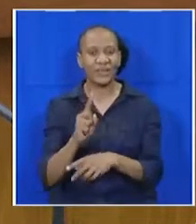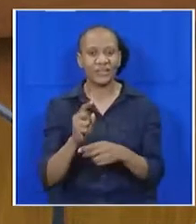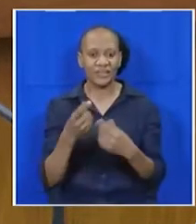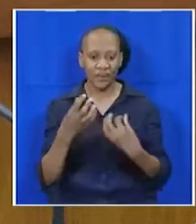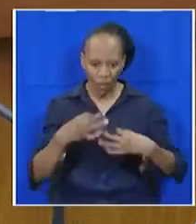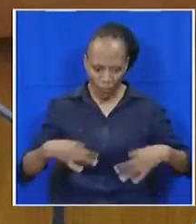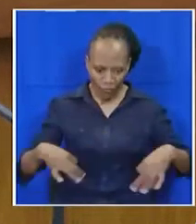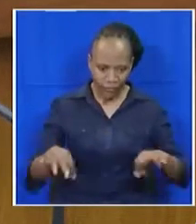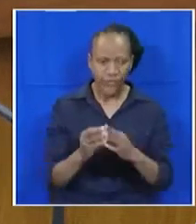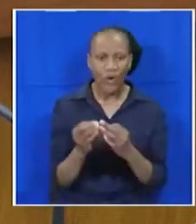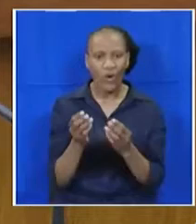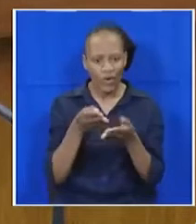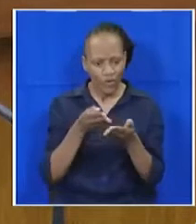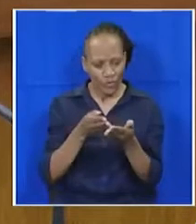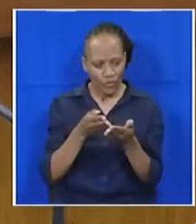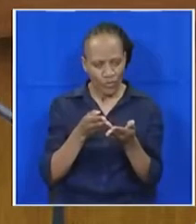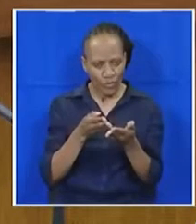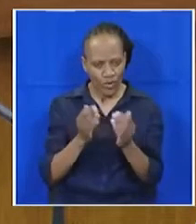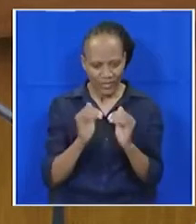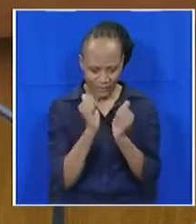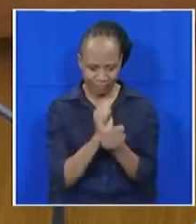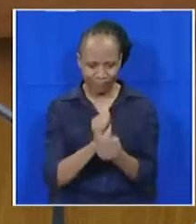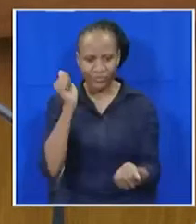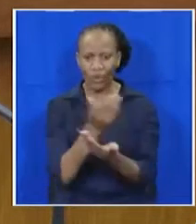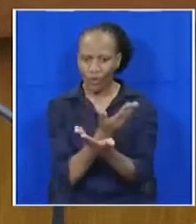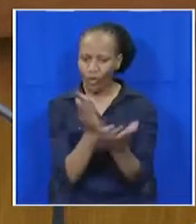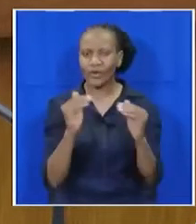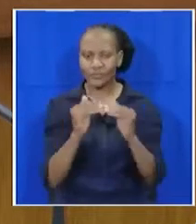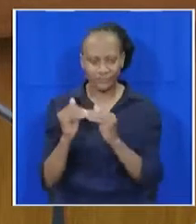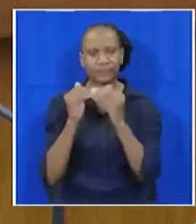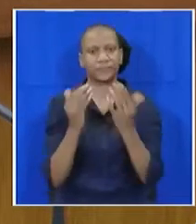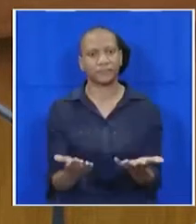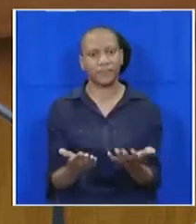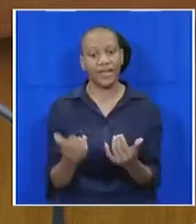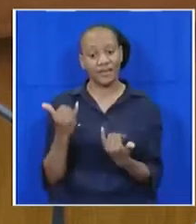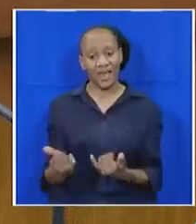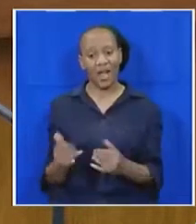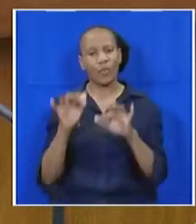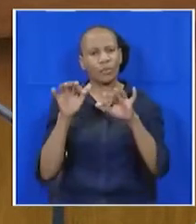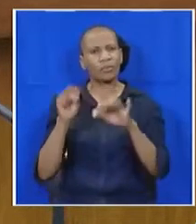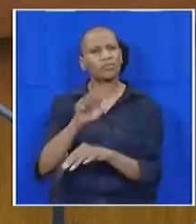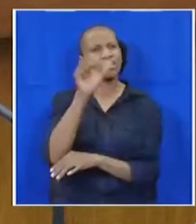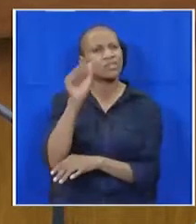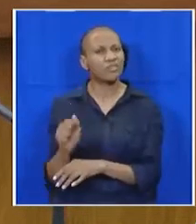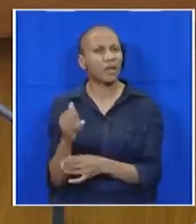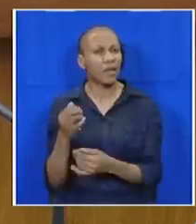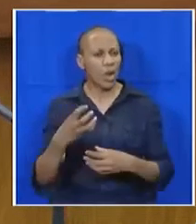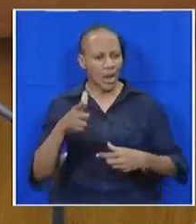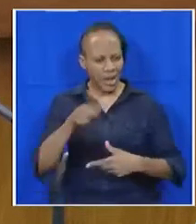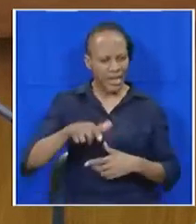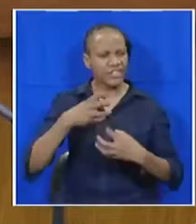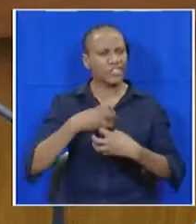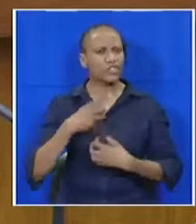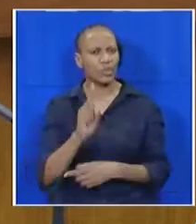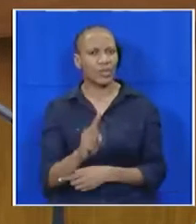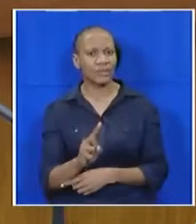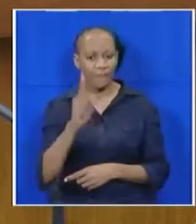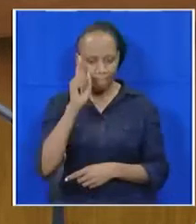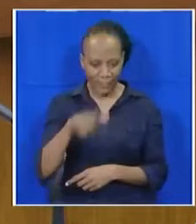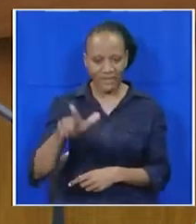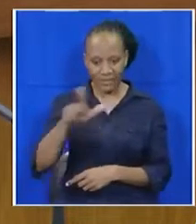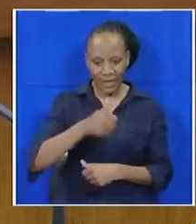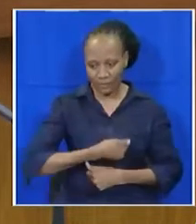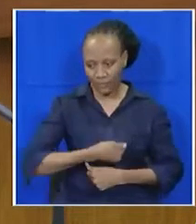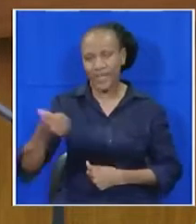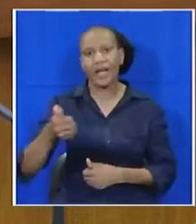for all. The first and fundamental process toward decolonizing South Africa land ownership is the return of land through